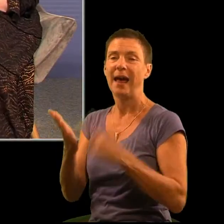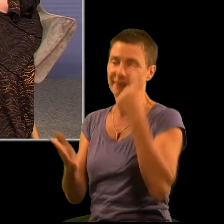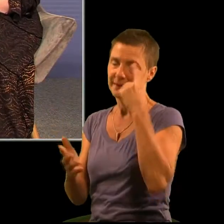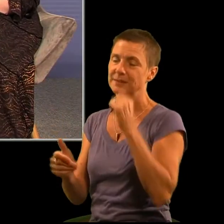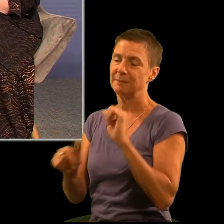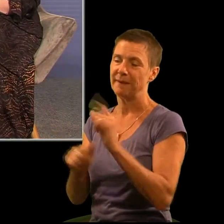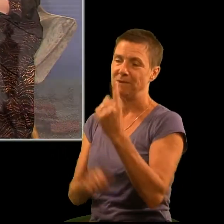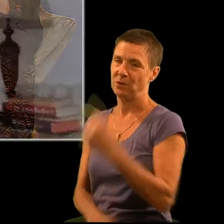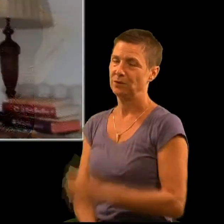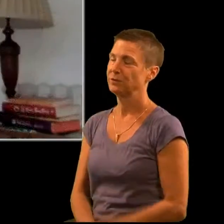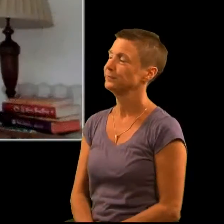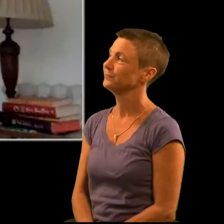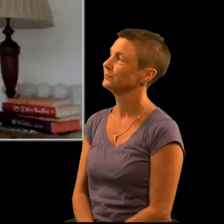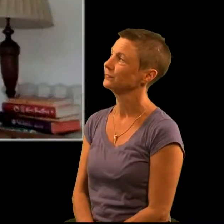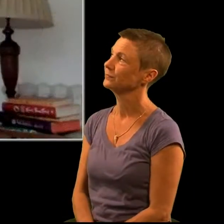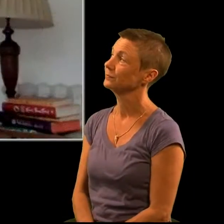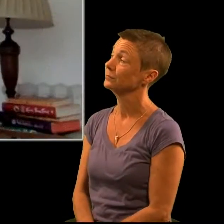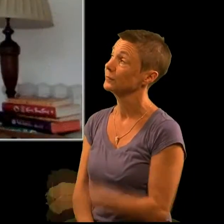your favourite?